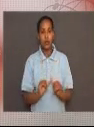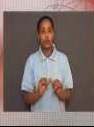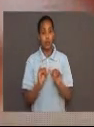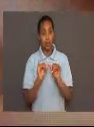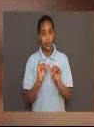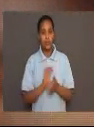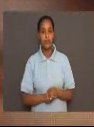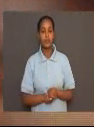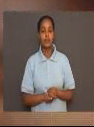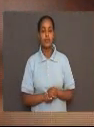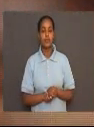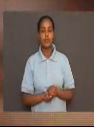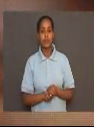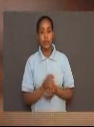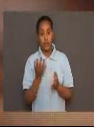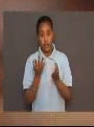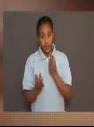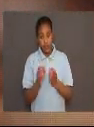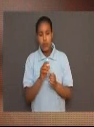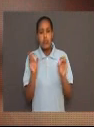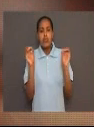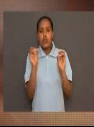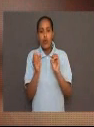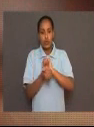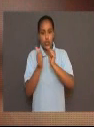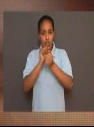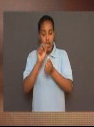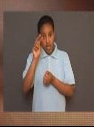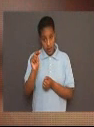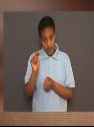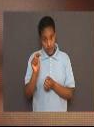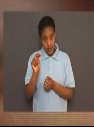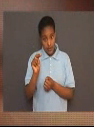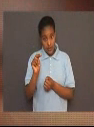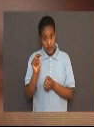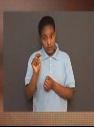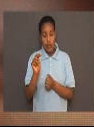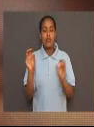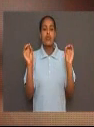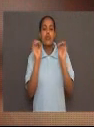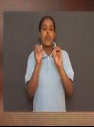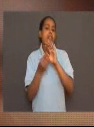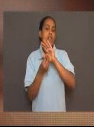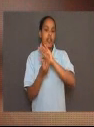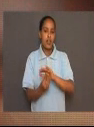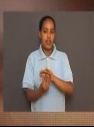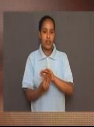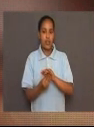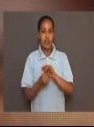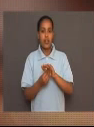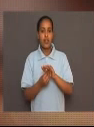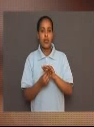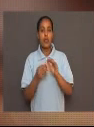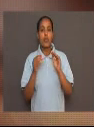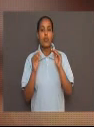continue. If there is no change in N, then there is no effect on the position